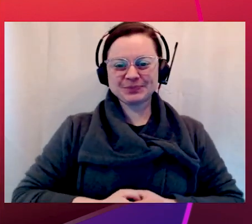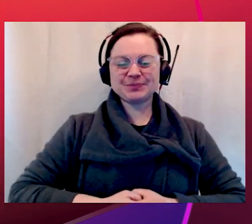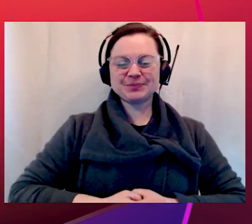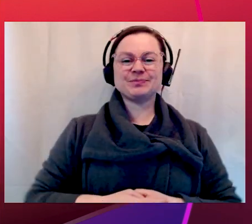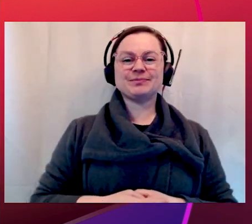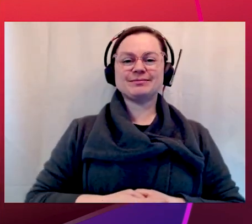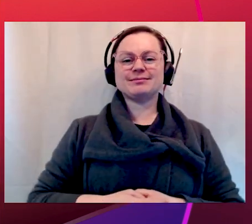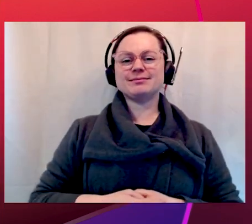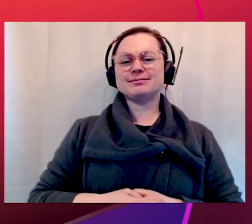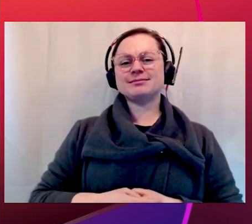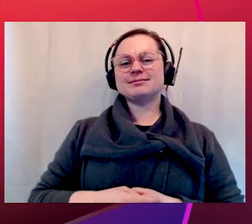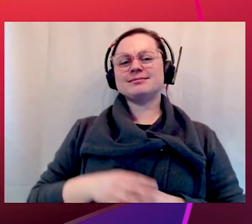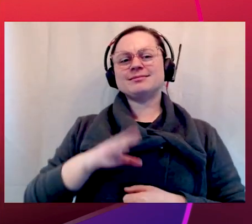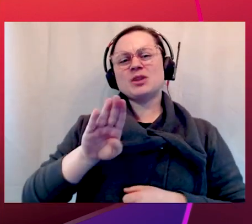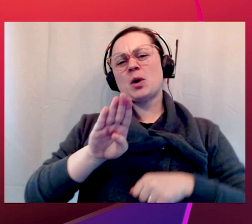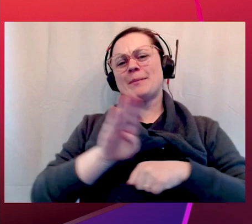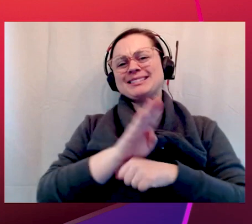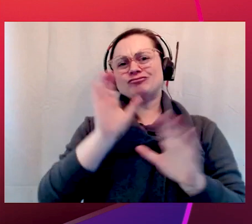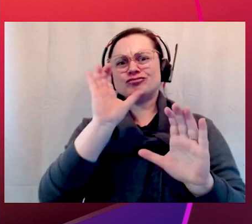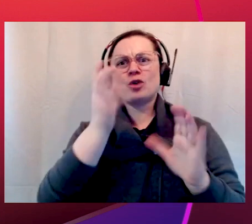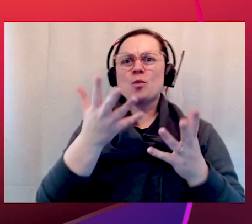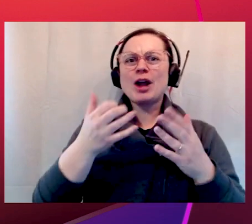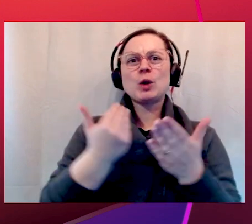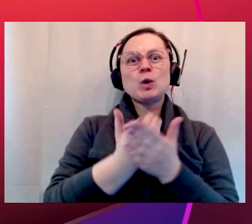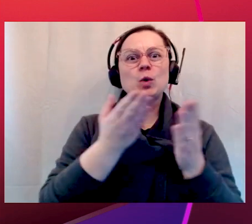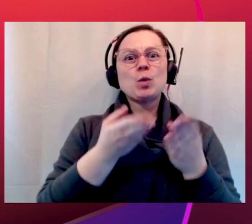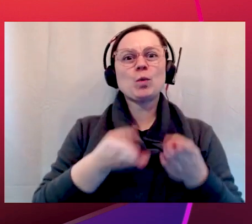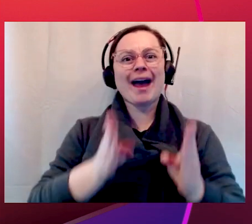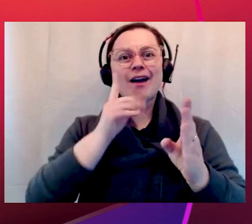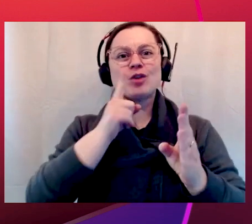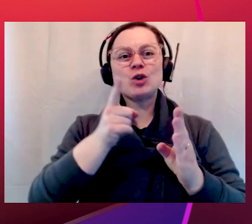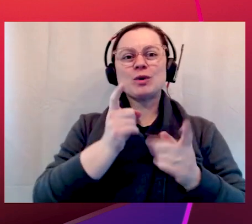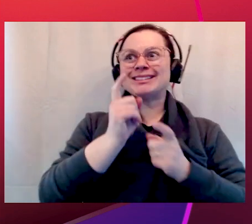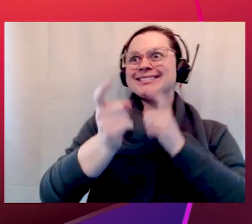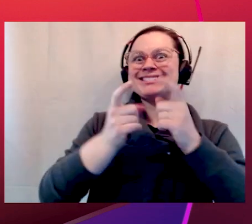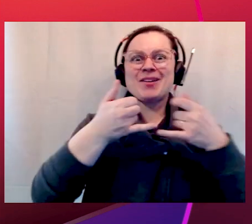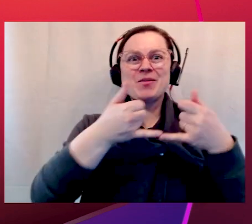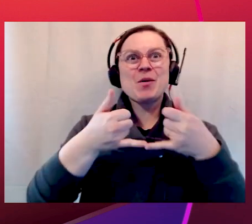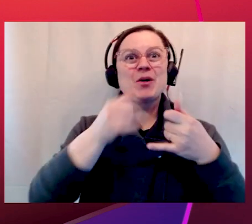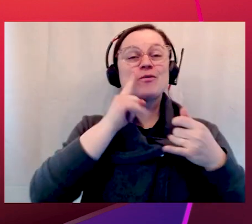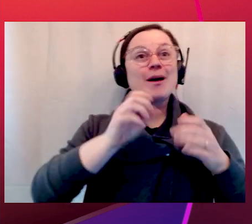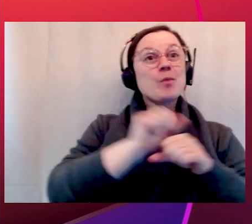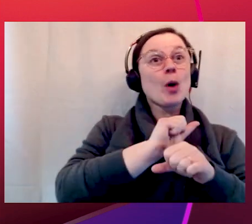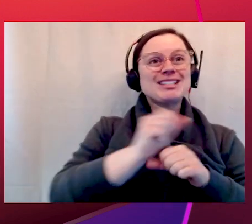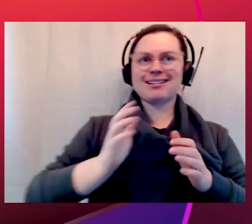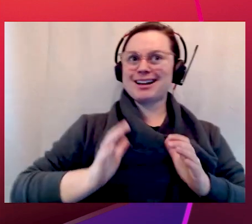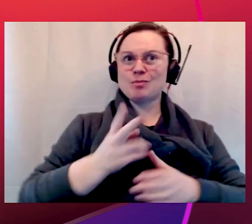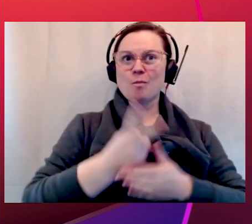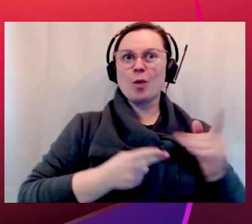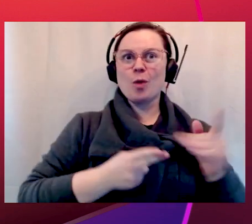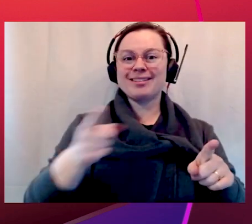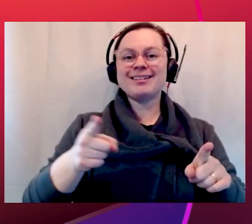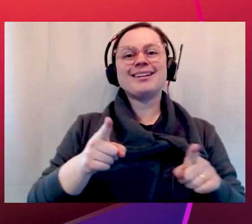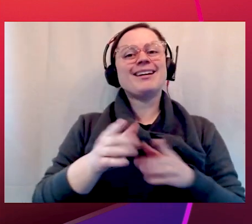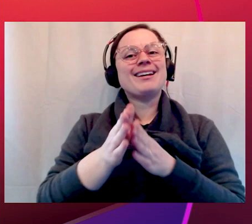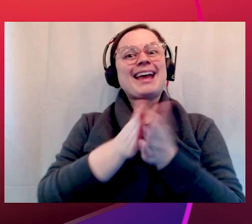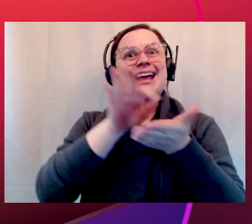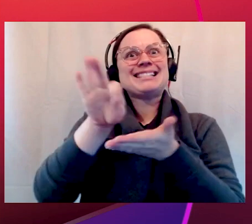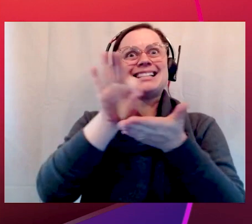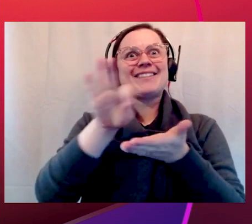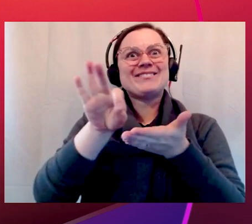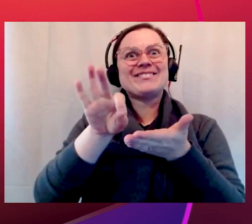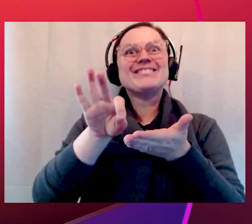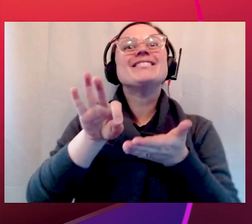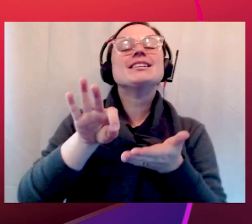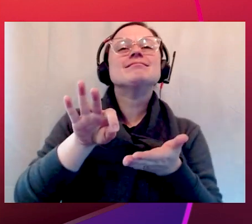Is your business looking for a new way to reward employees and customers? Meet Amazon Incentives, the one-stop shop for your